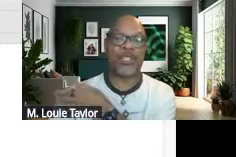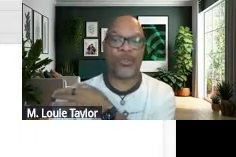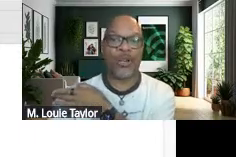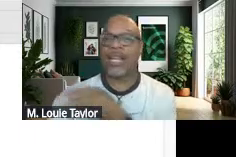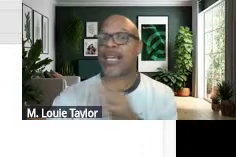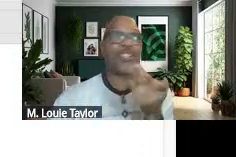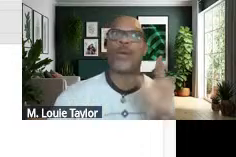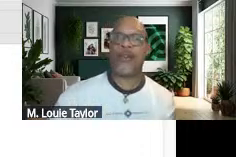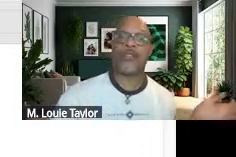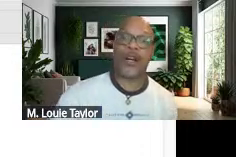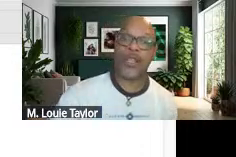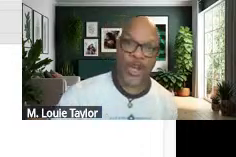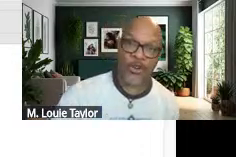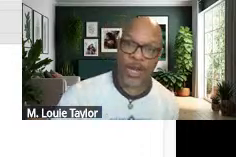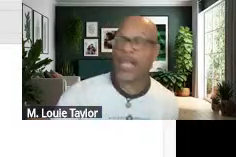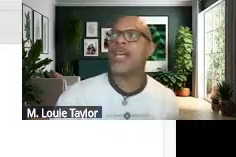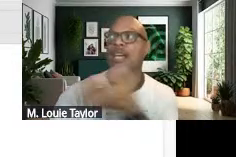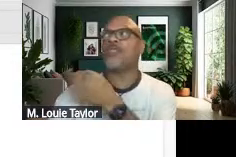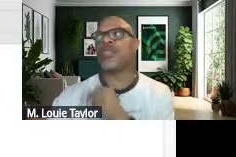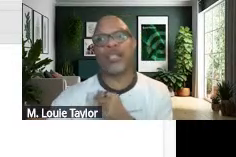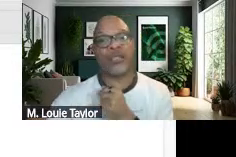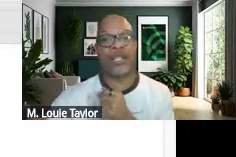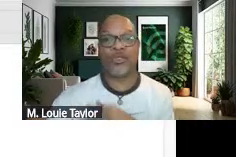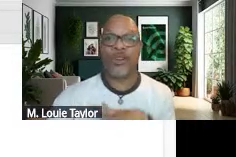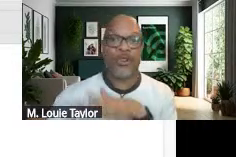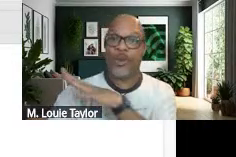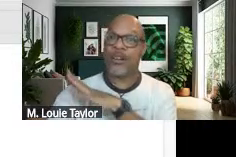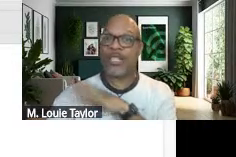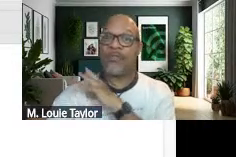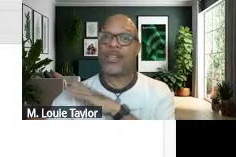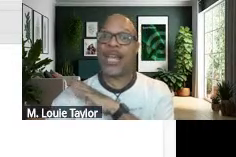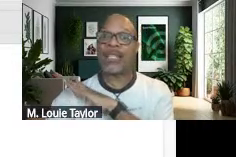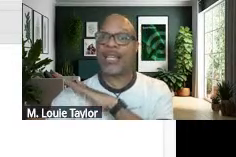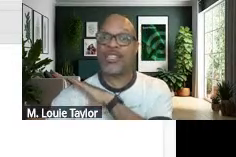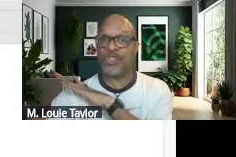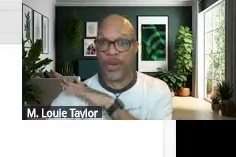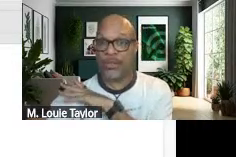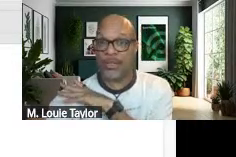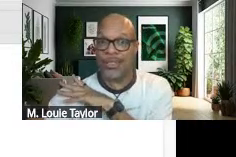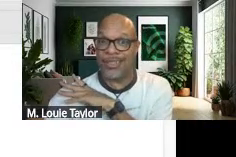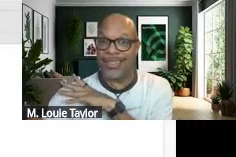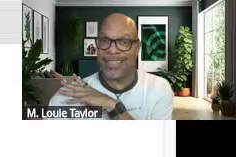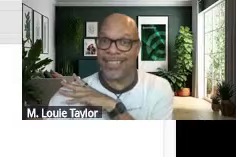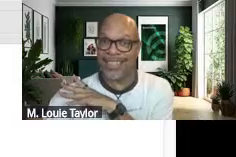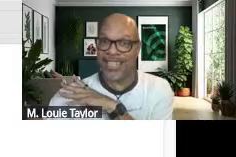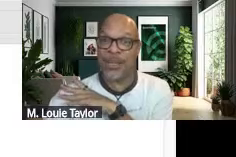to my store. In case you haven't gone there already, here's a link to my store. We are 7 days into it.